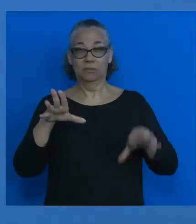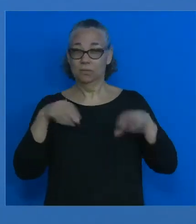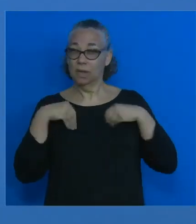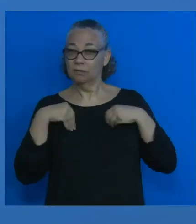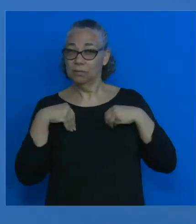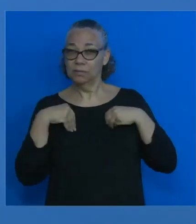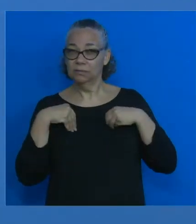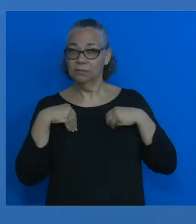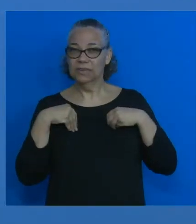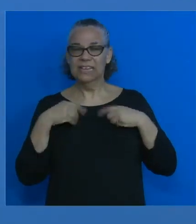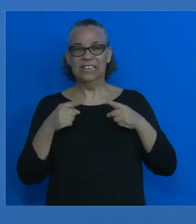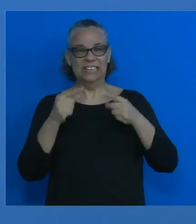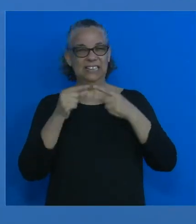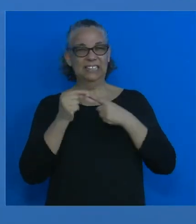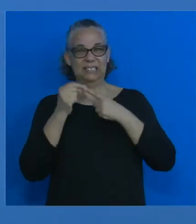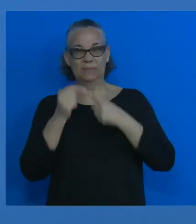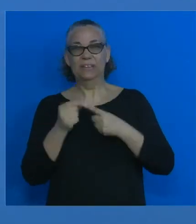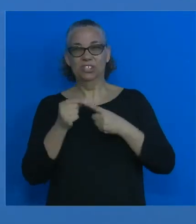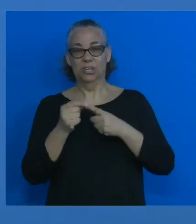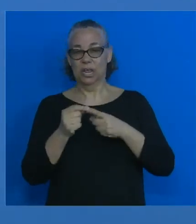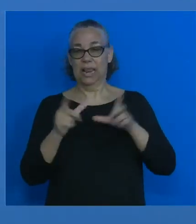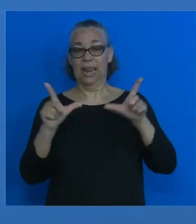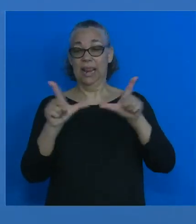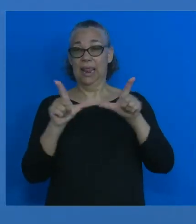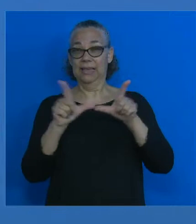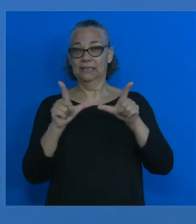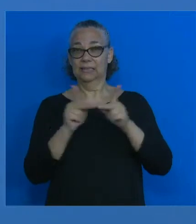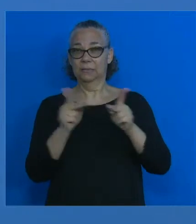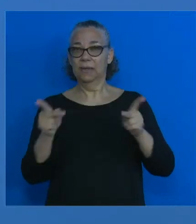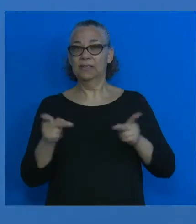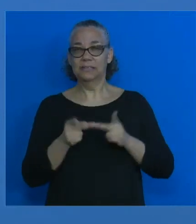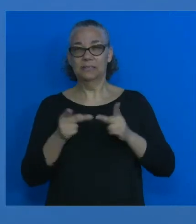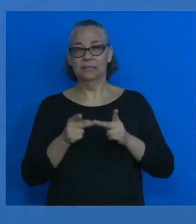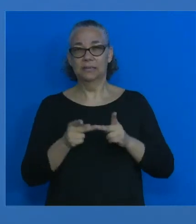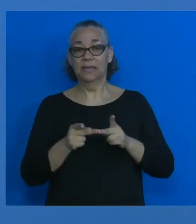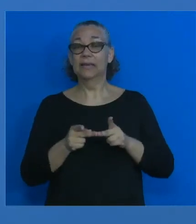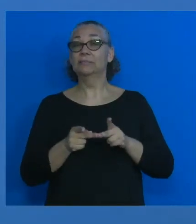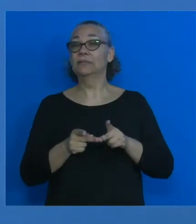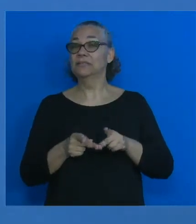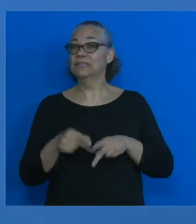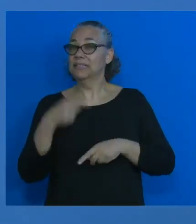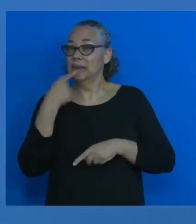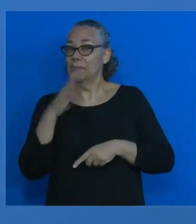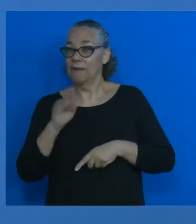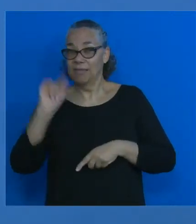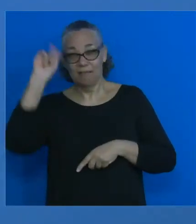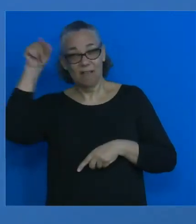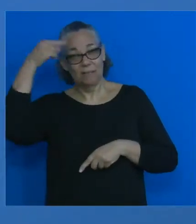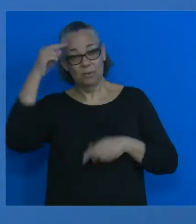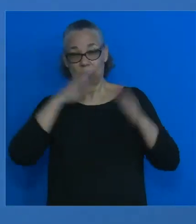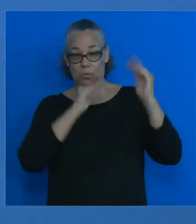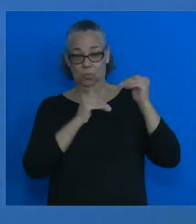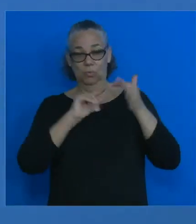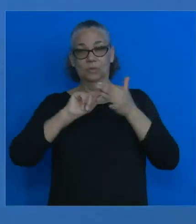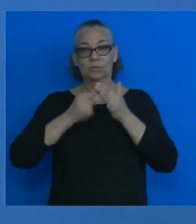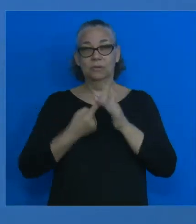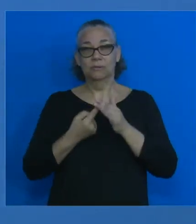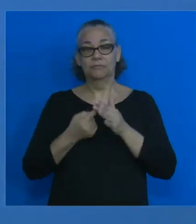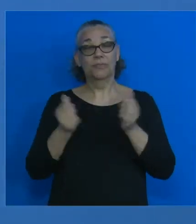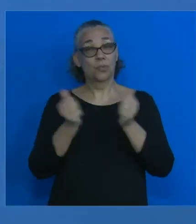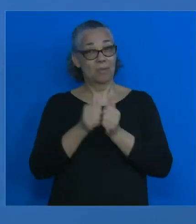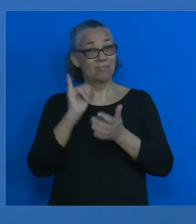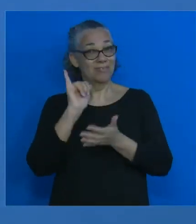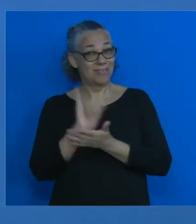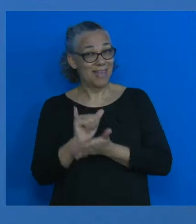especially at licensed establishments, has been asked for by the government, and it is hopeful that that will be implemented. And with that,